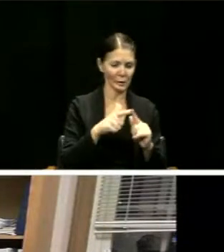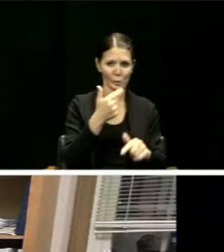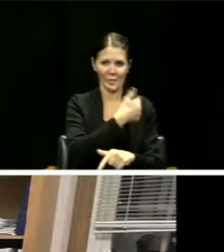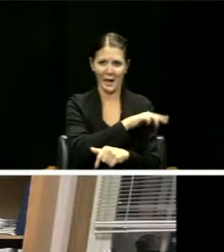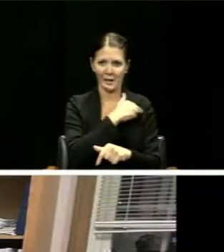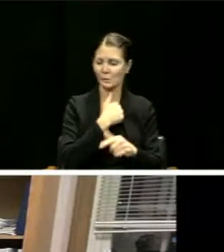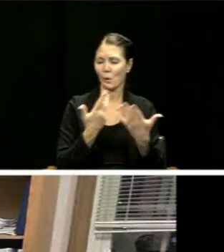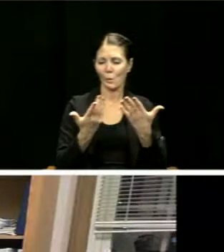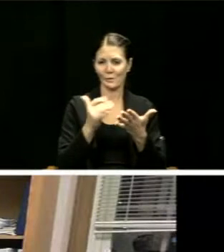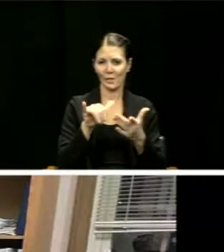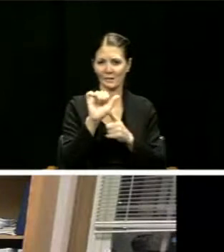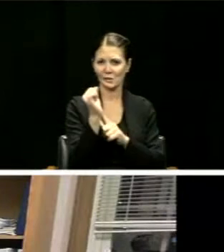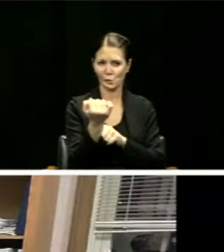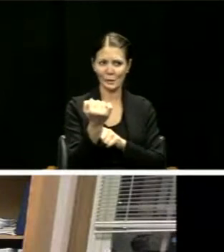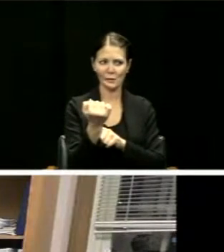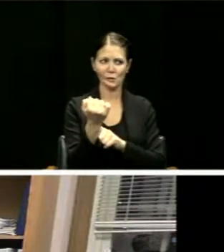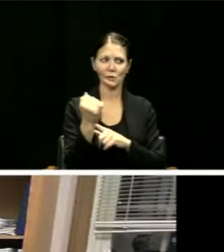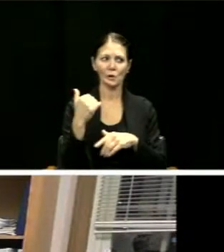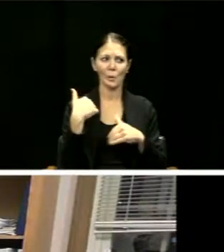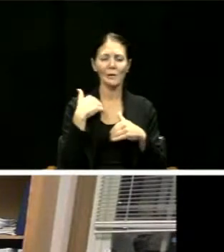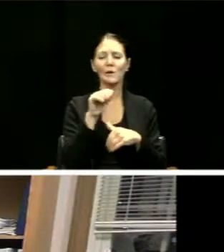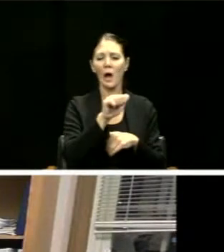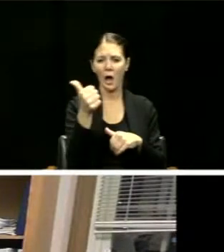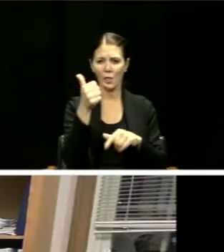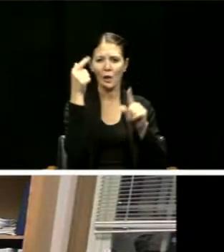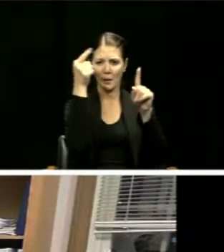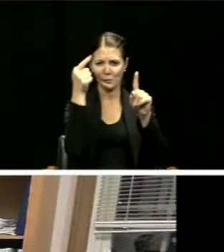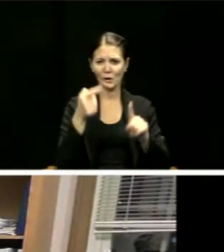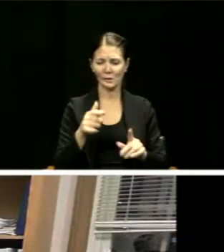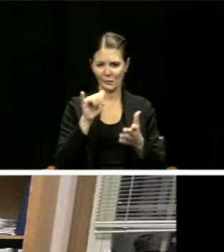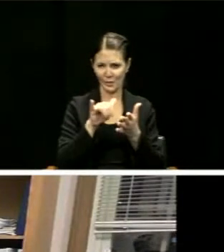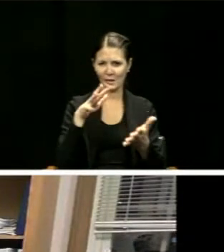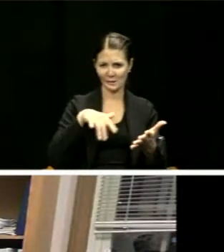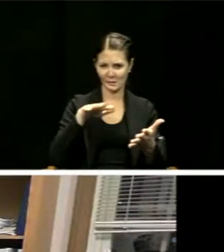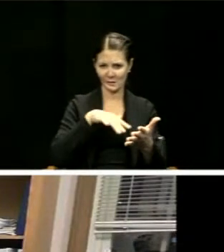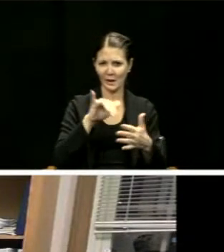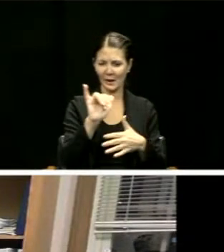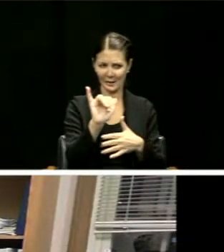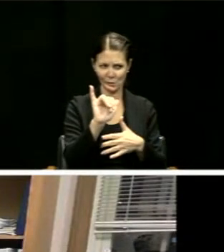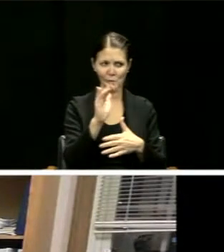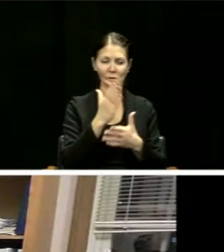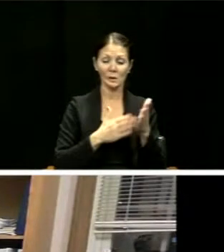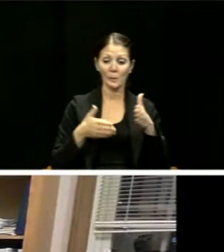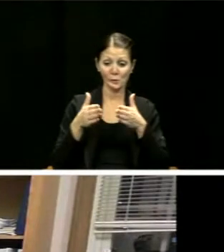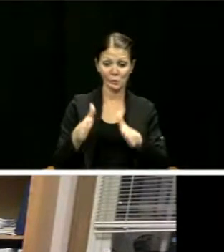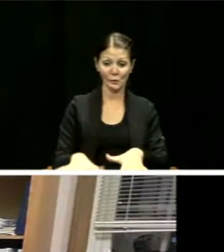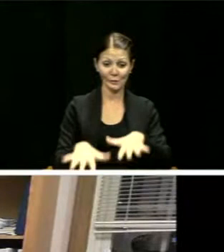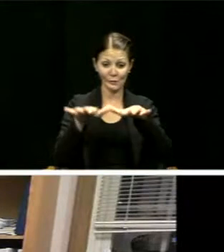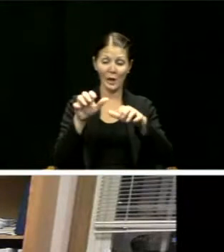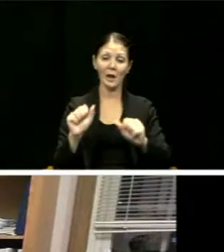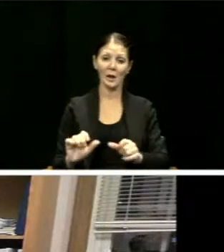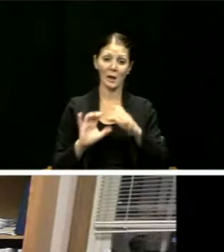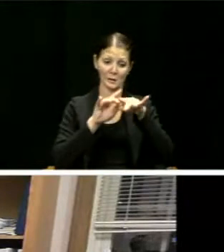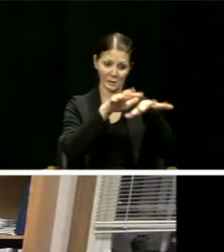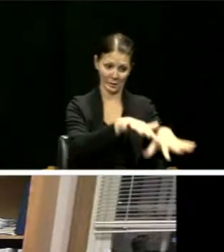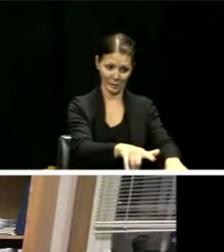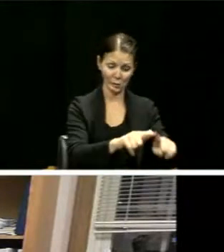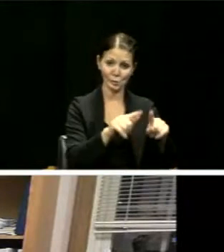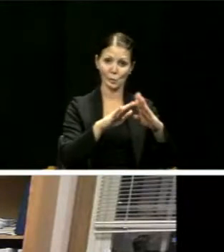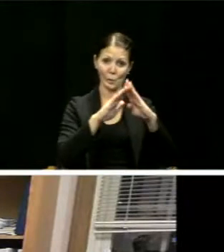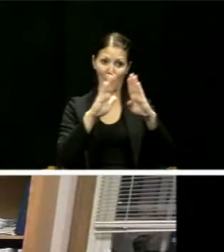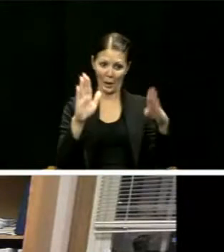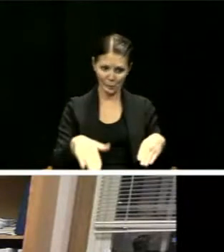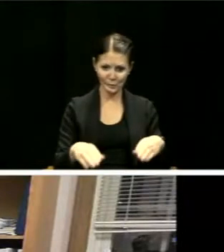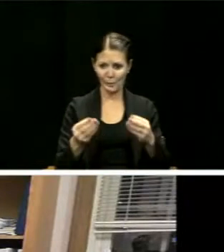case may be. There are other objectives of the study as well, and some of that street flooding can go on to properties and flood